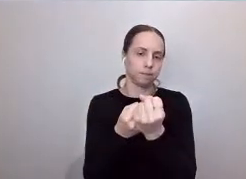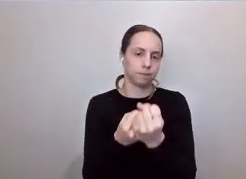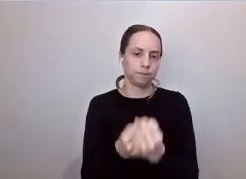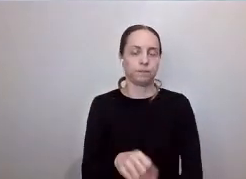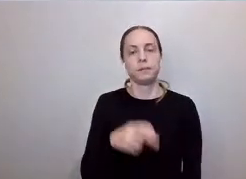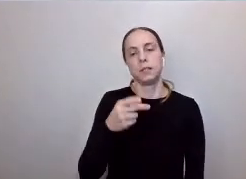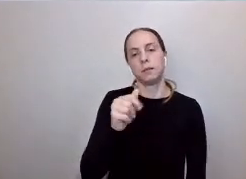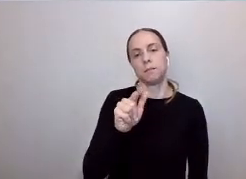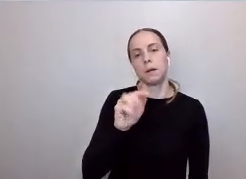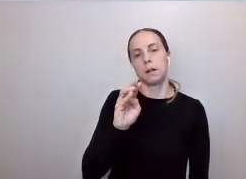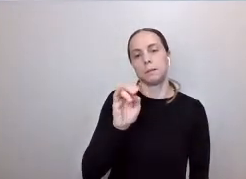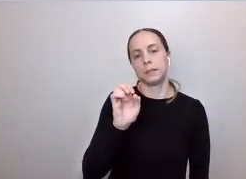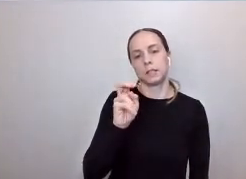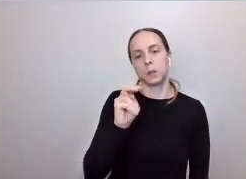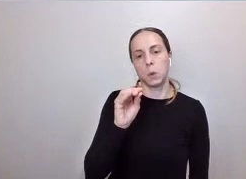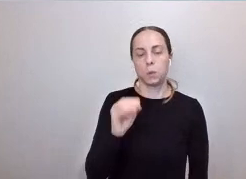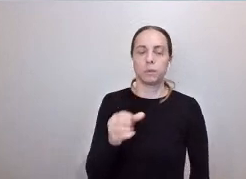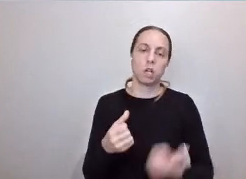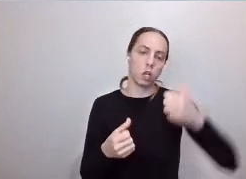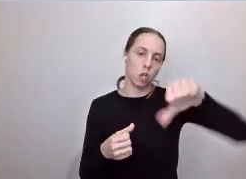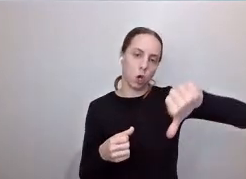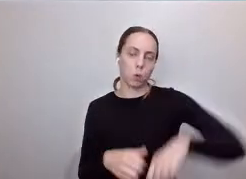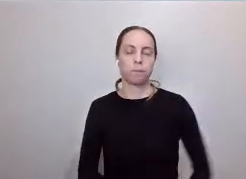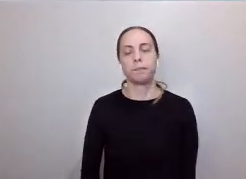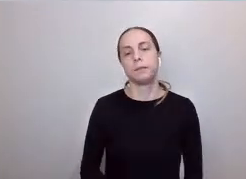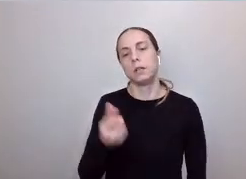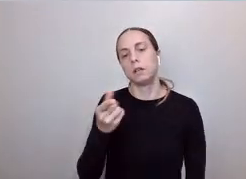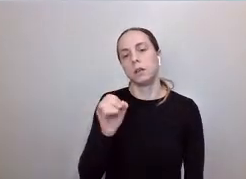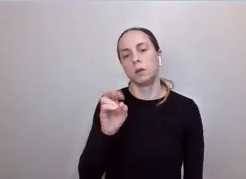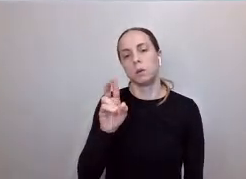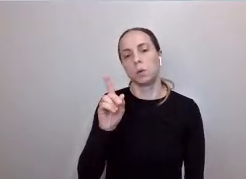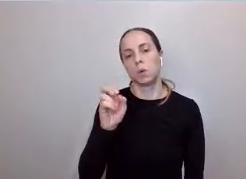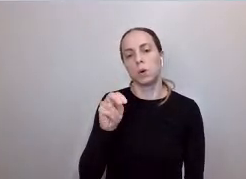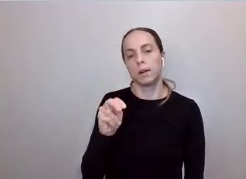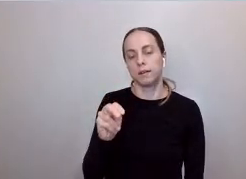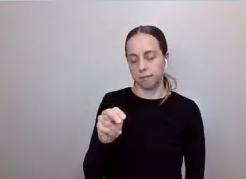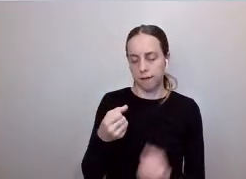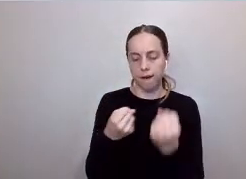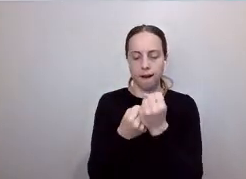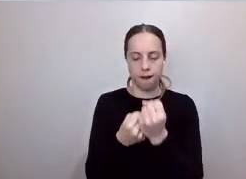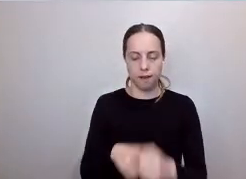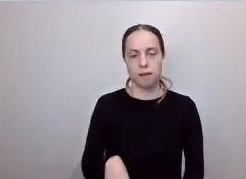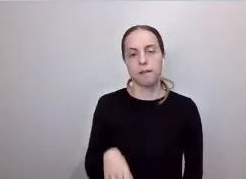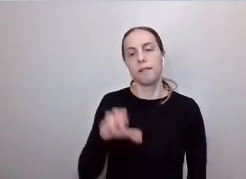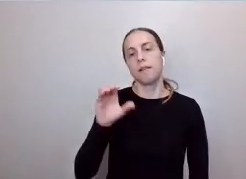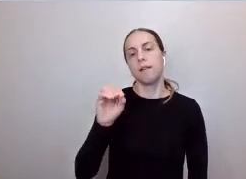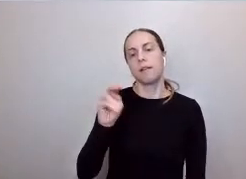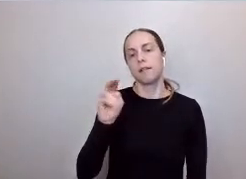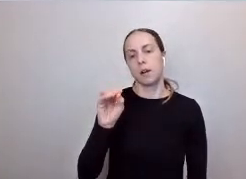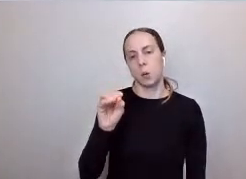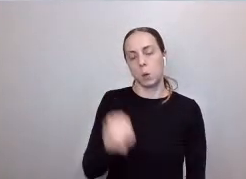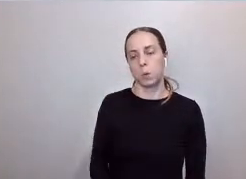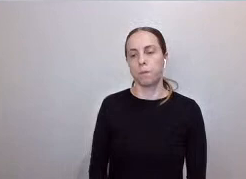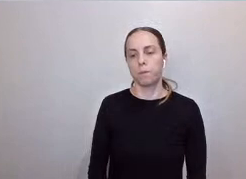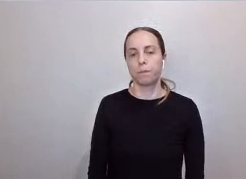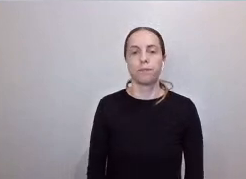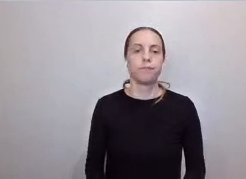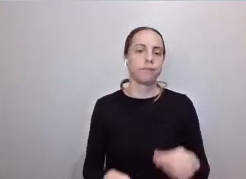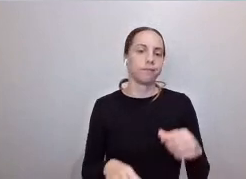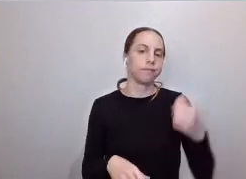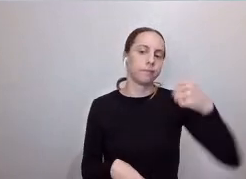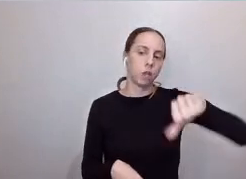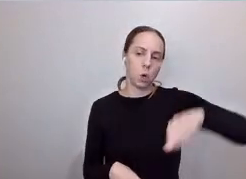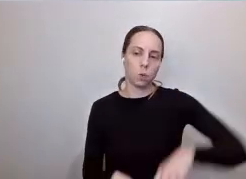No. Councilmember Gordon. Aye. Councilmember Cano. No. Councilmember